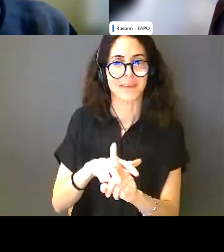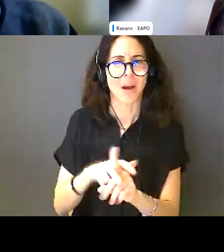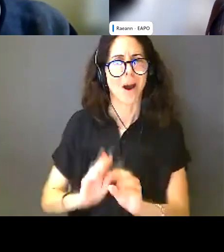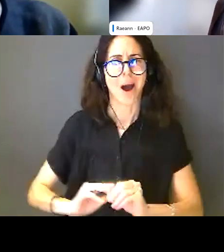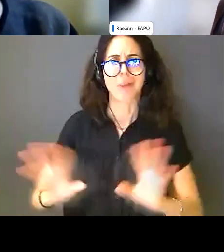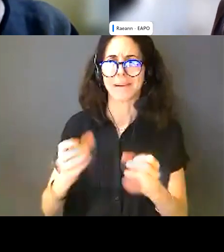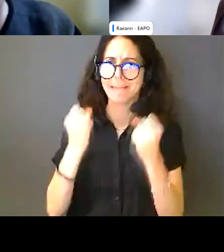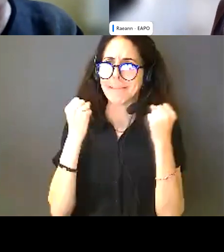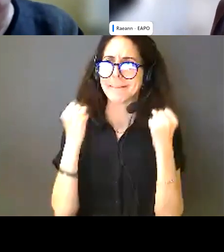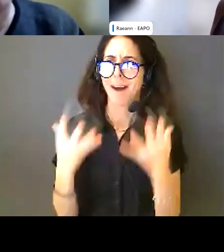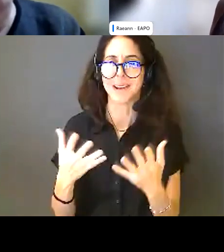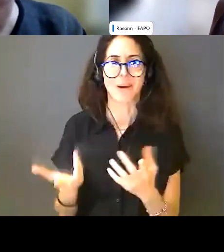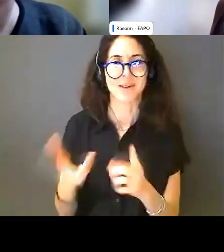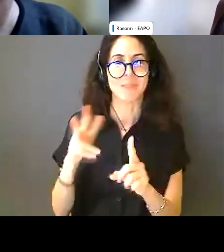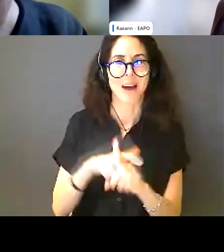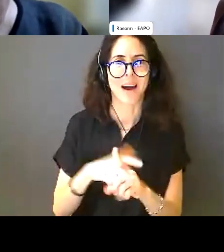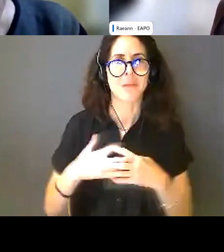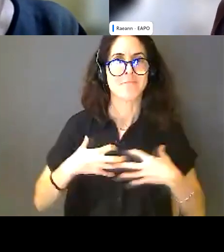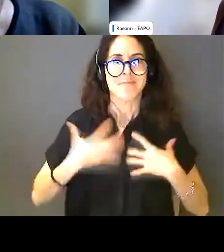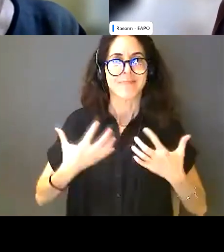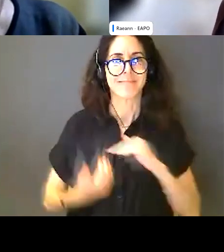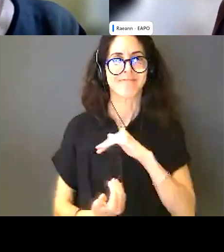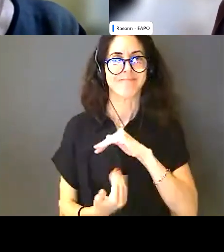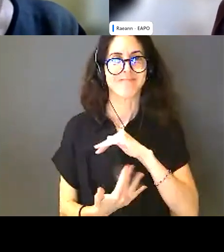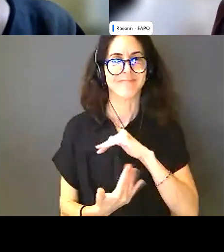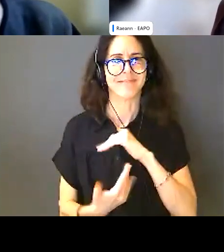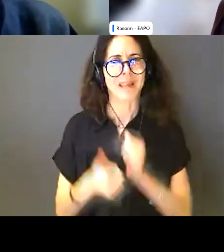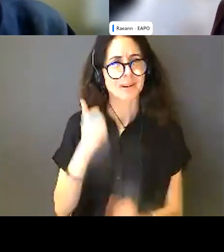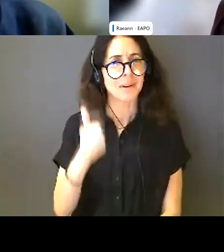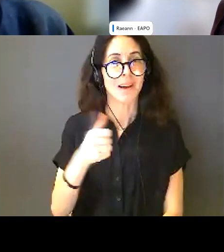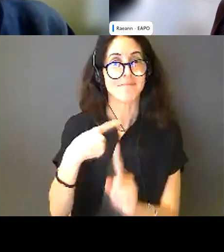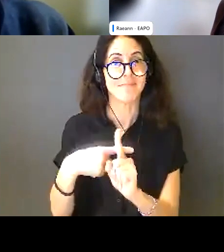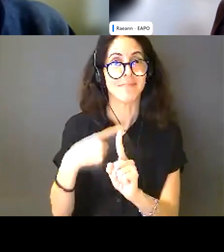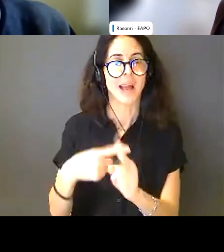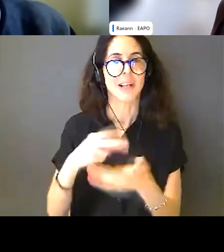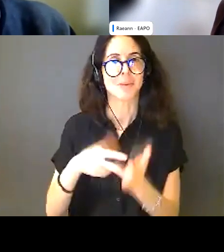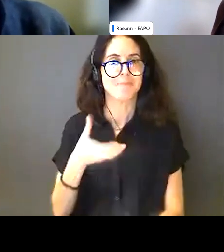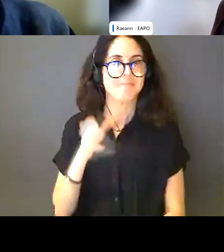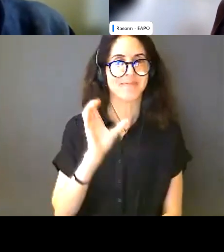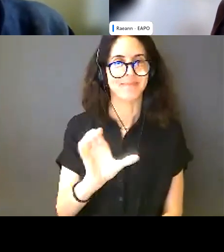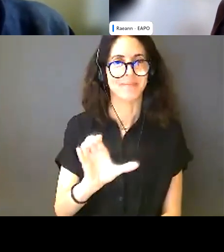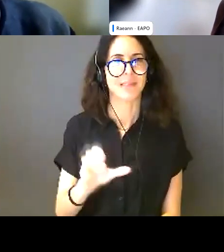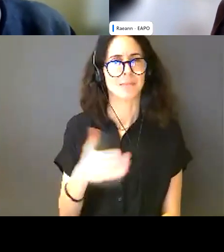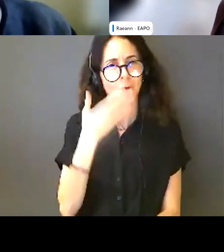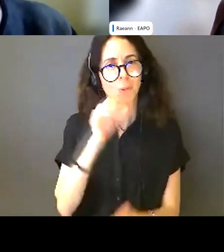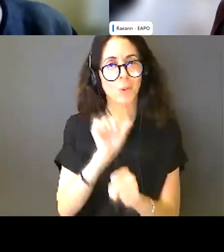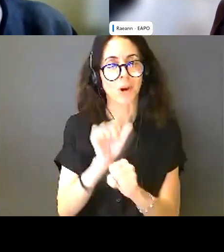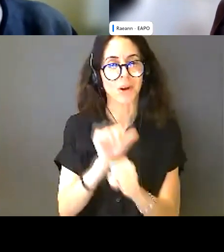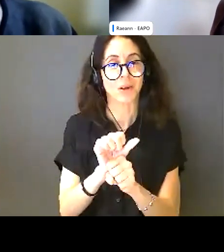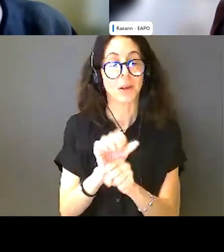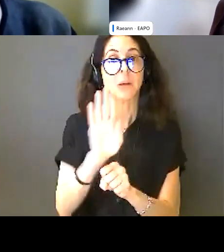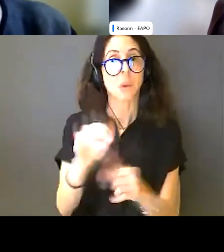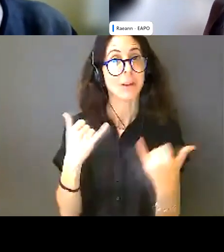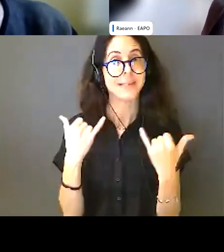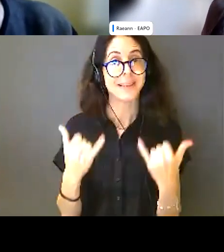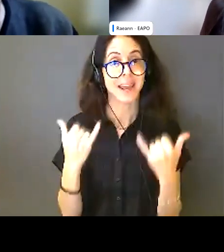see the anger and I understand it fully. And that's where it can be funneled into something constructive. So today was